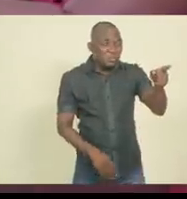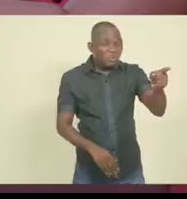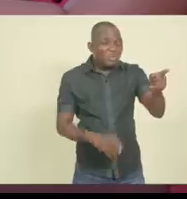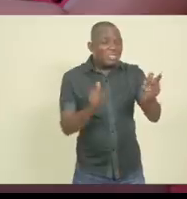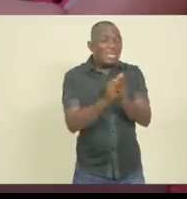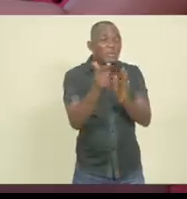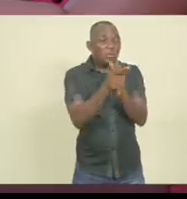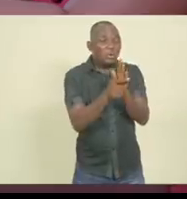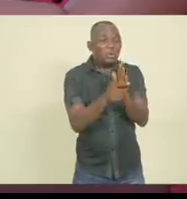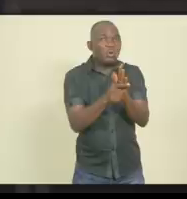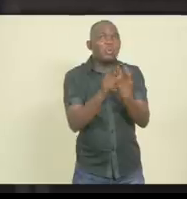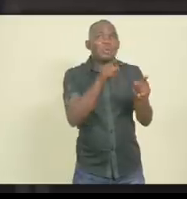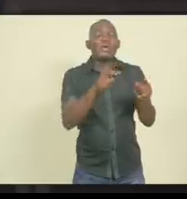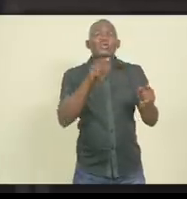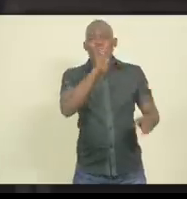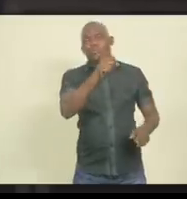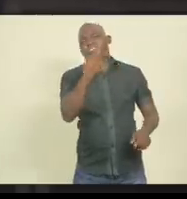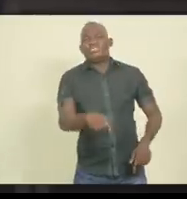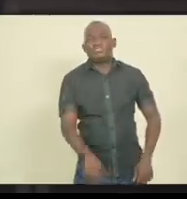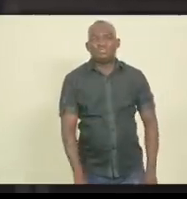binding. We're sure.